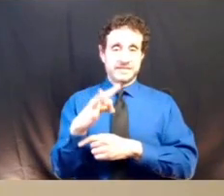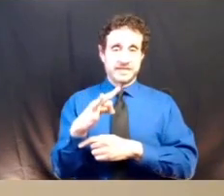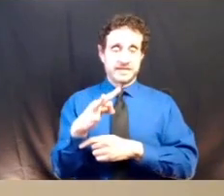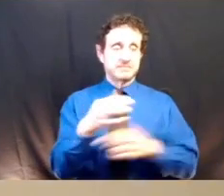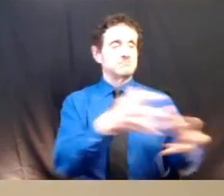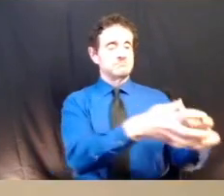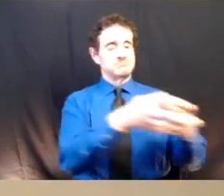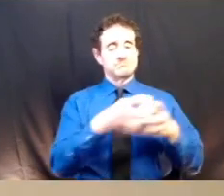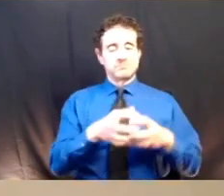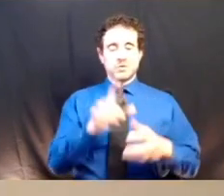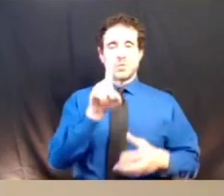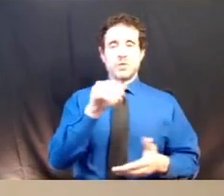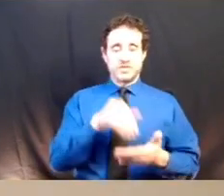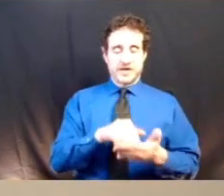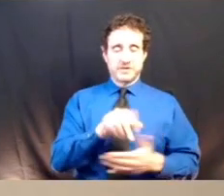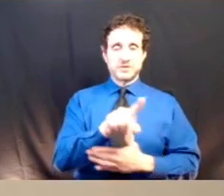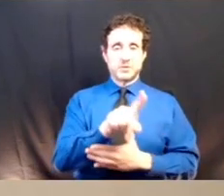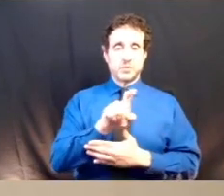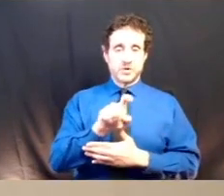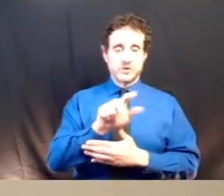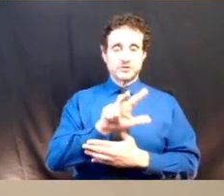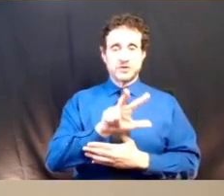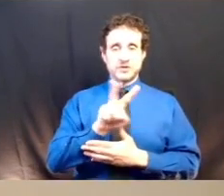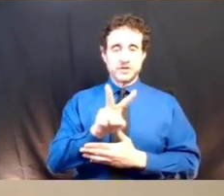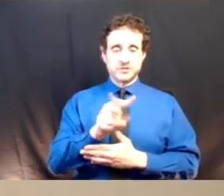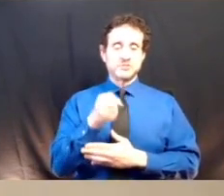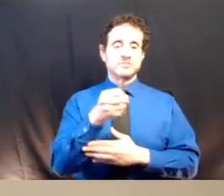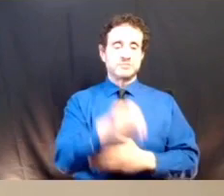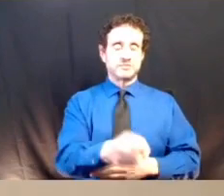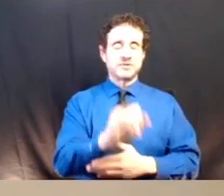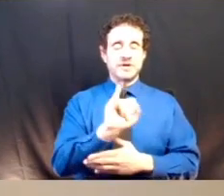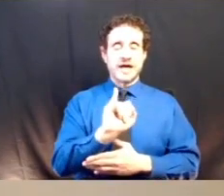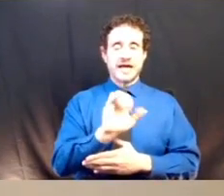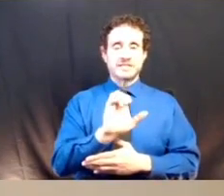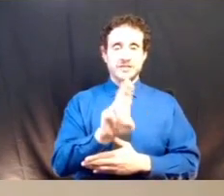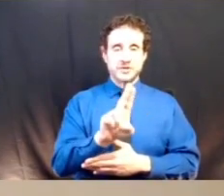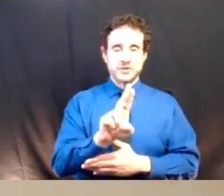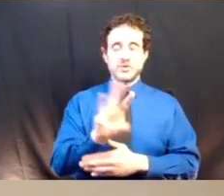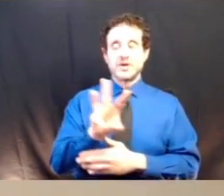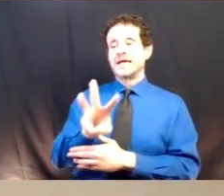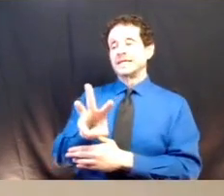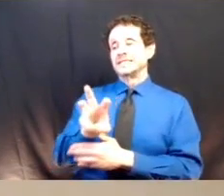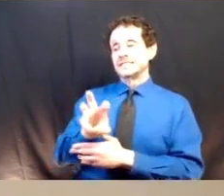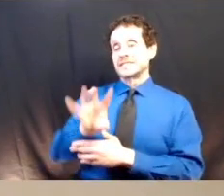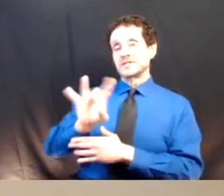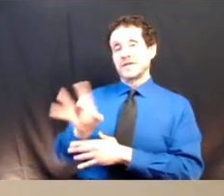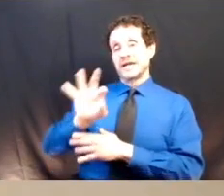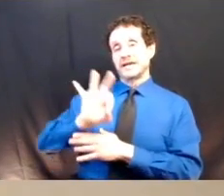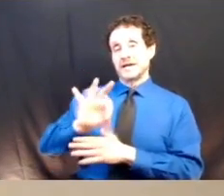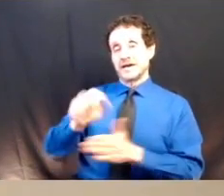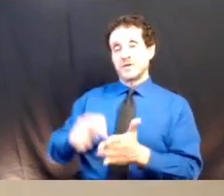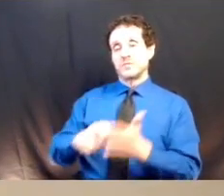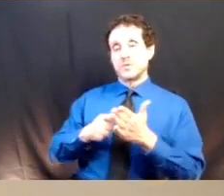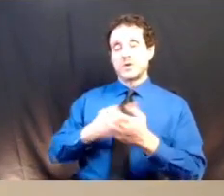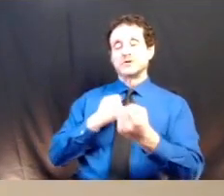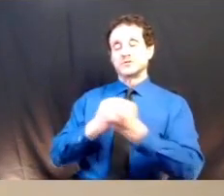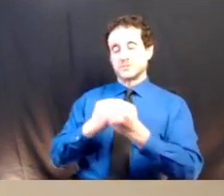1,132 patients were in the ICU and 689 patients were on ventilators.